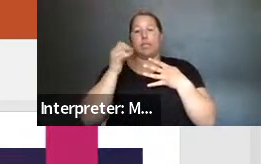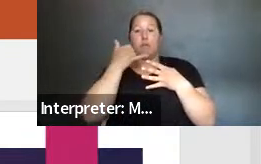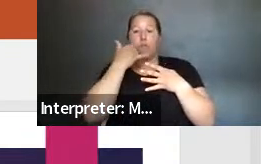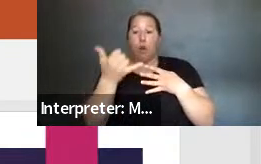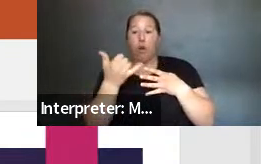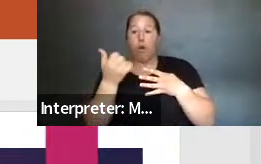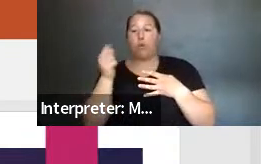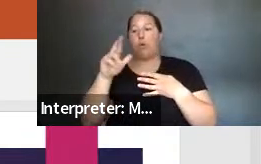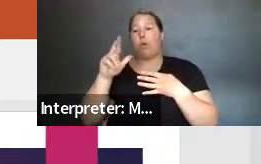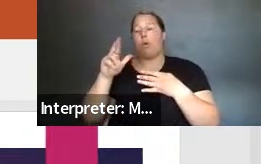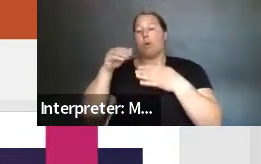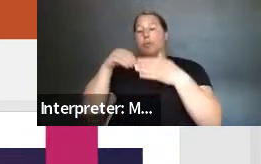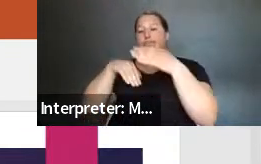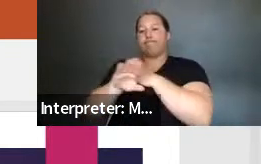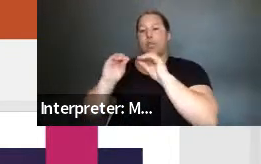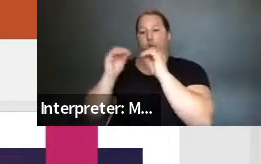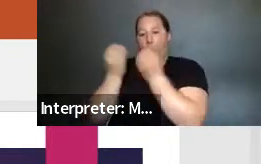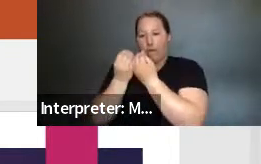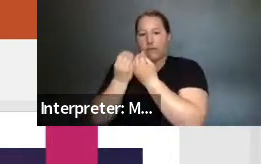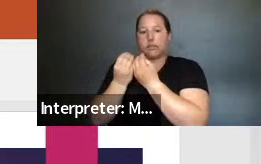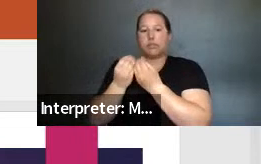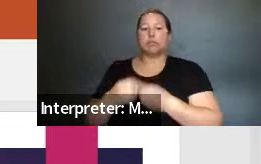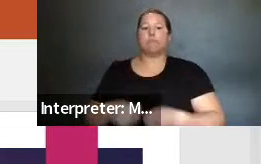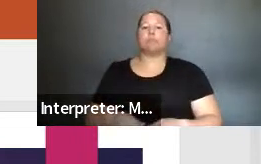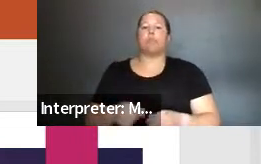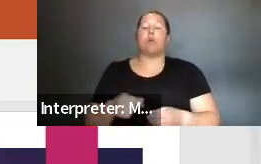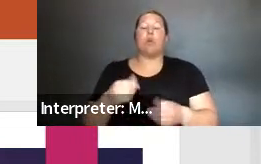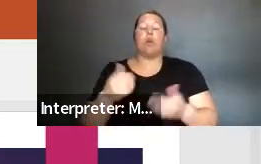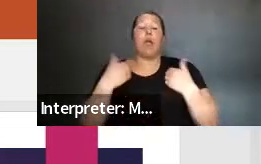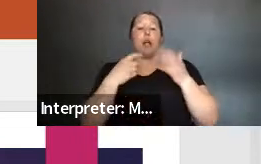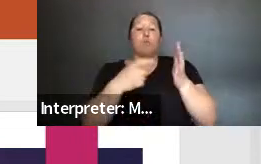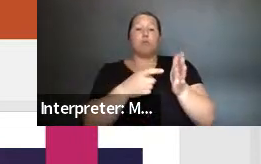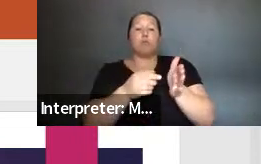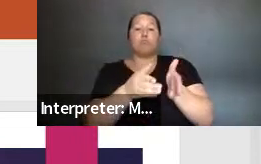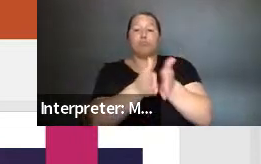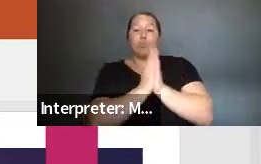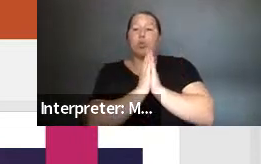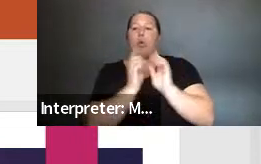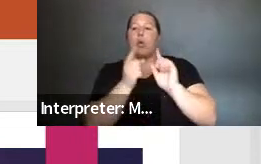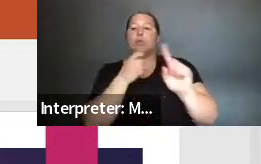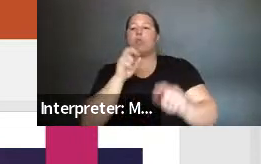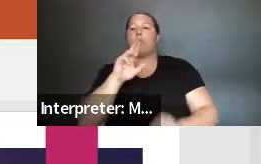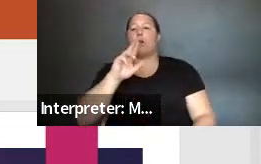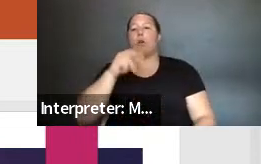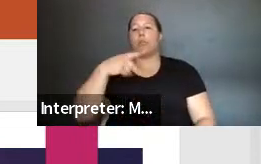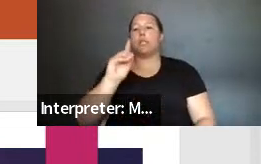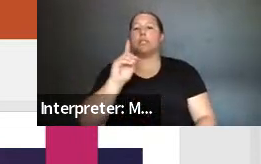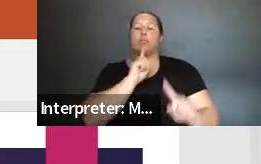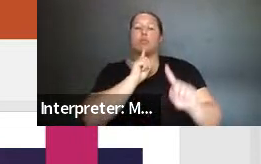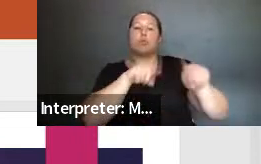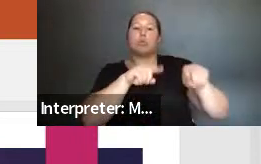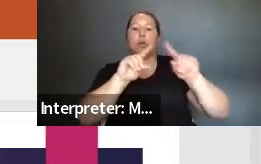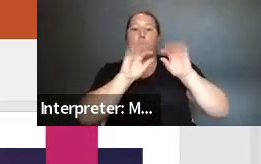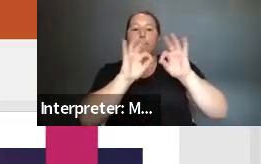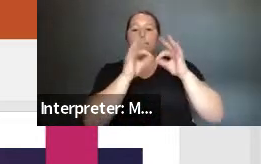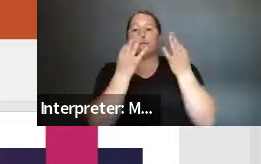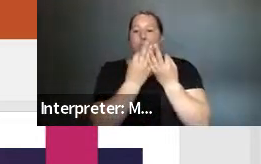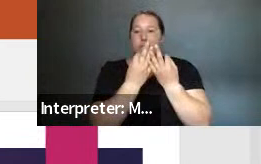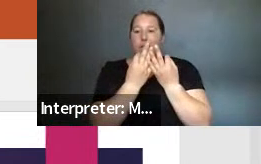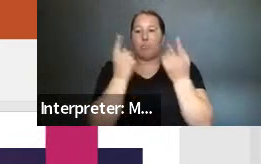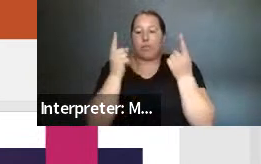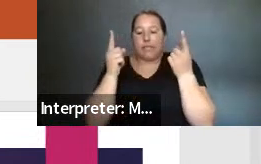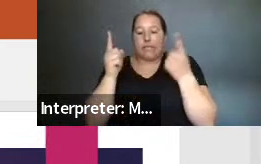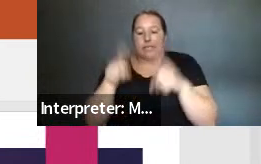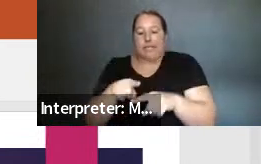walk-in. We also have requests from RPD to respond to family and community crisis, where they could have those